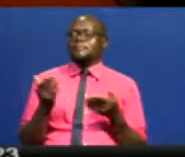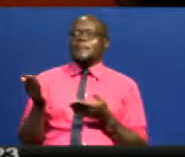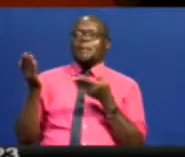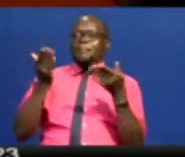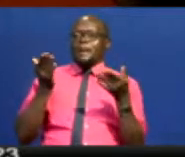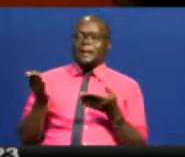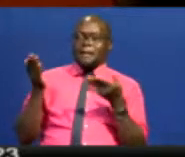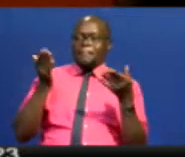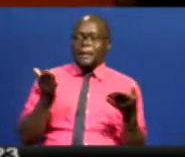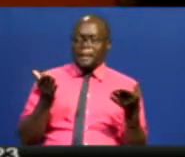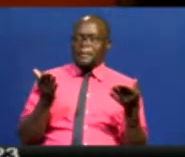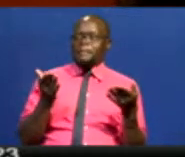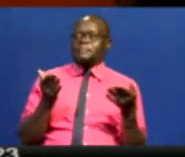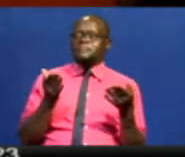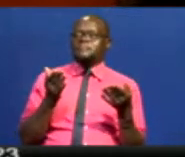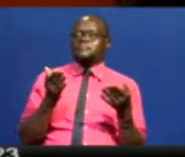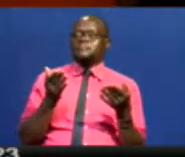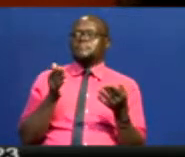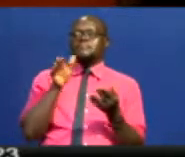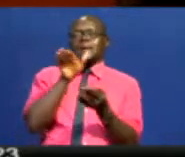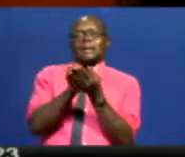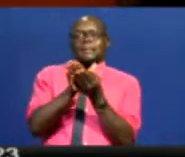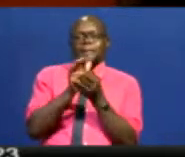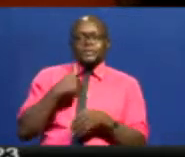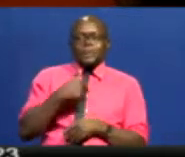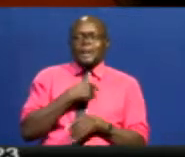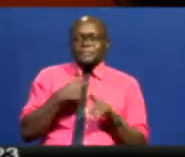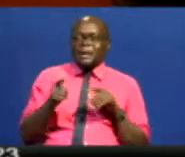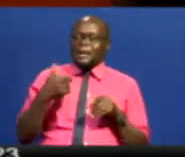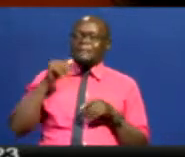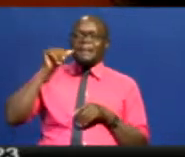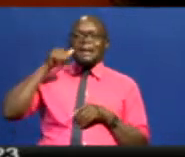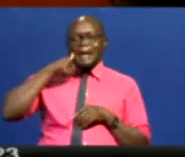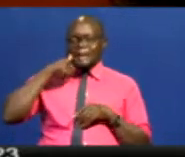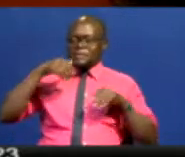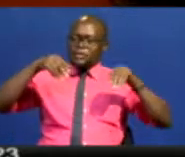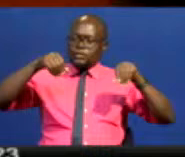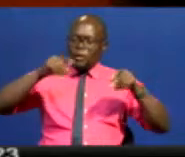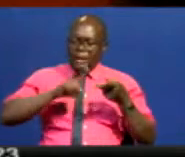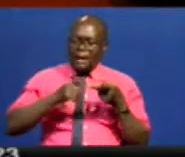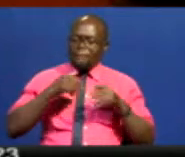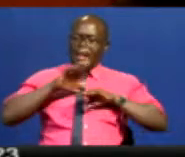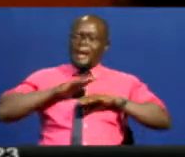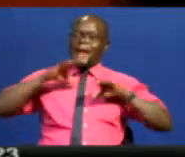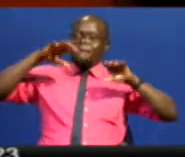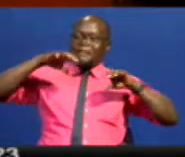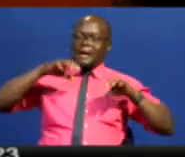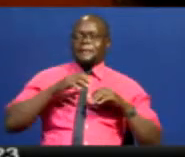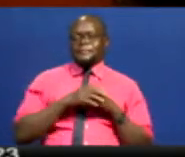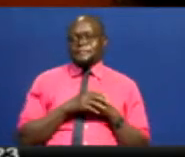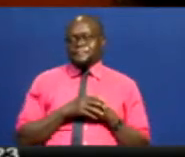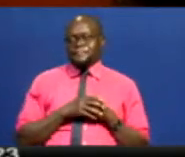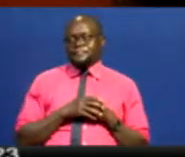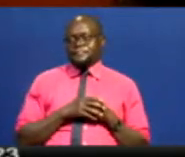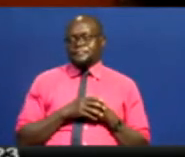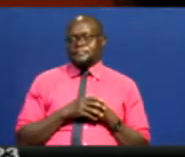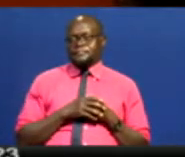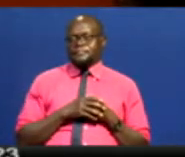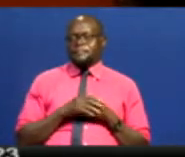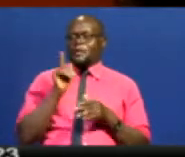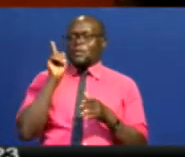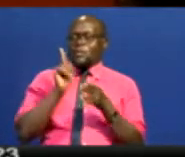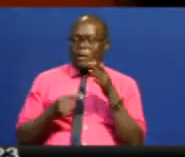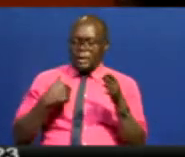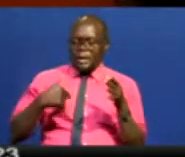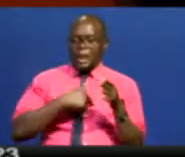exporting grains to us. When we have fertile soils, we have enough rainfall, Mheshimiwa Haji, what are